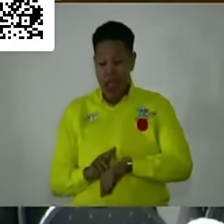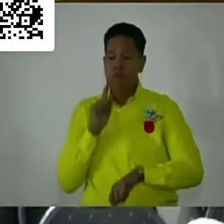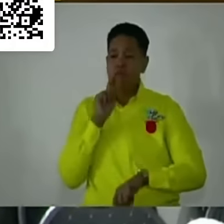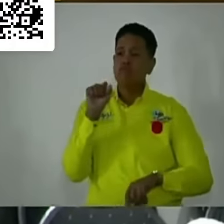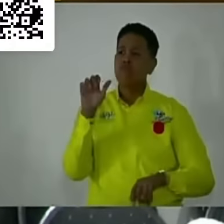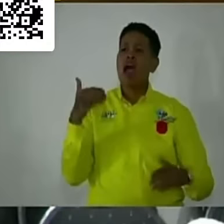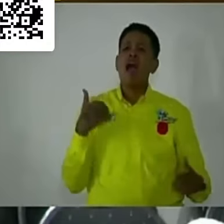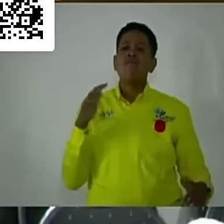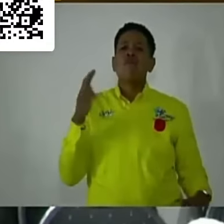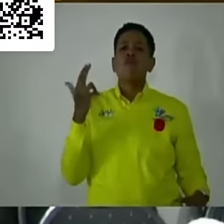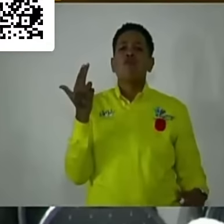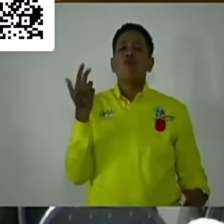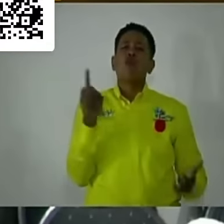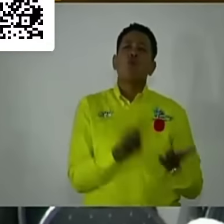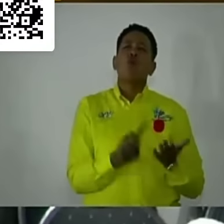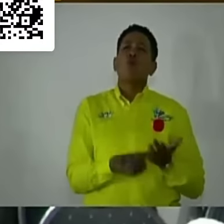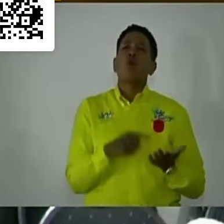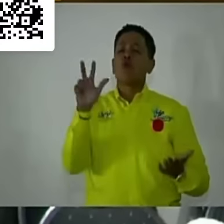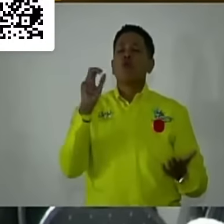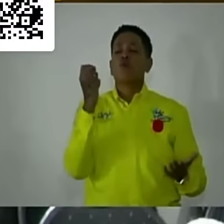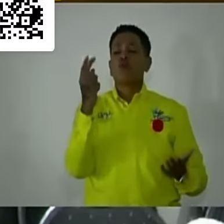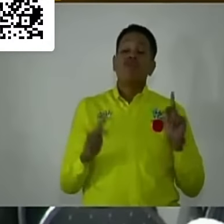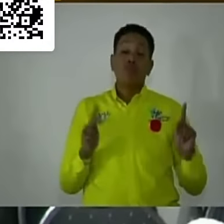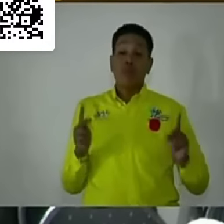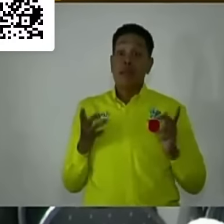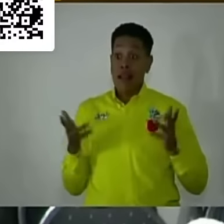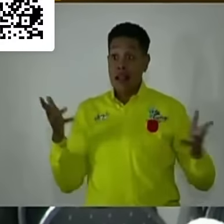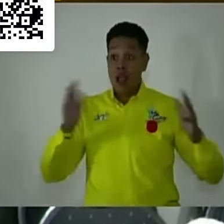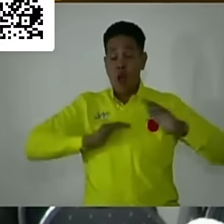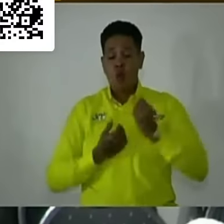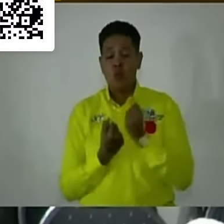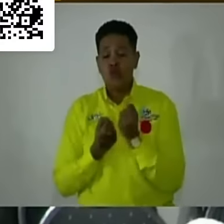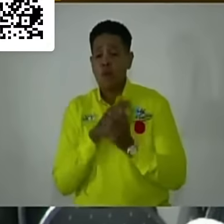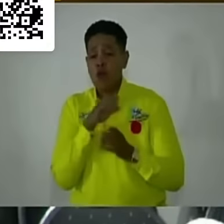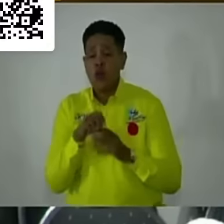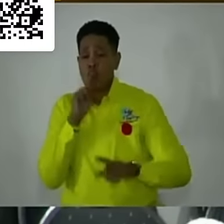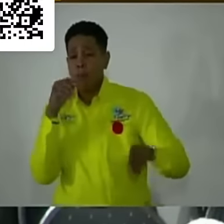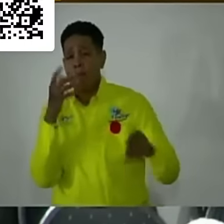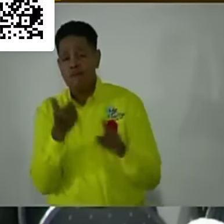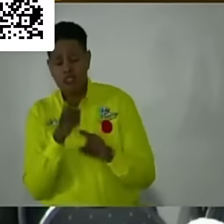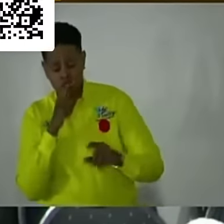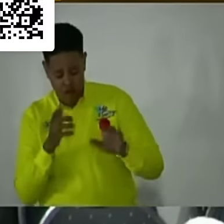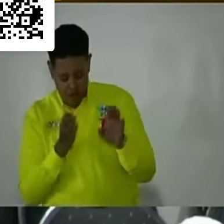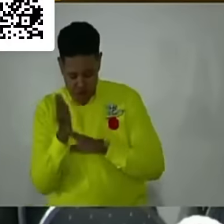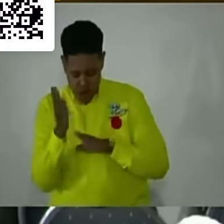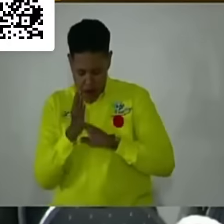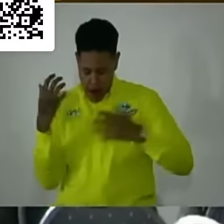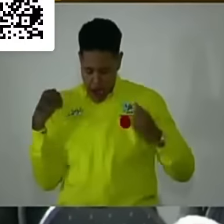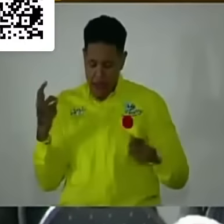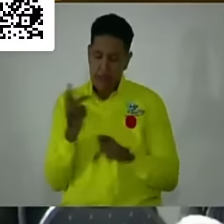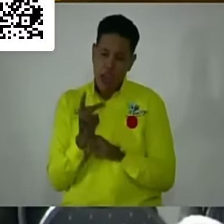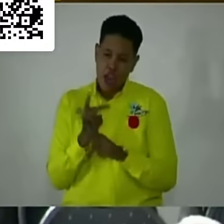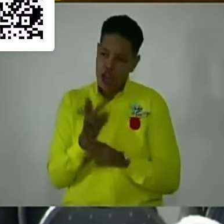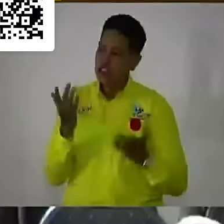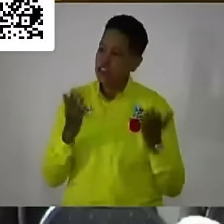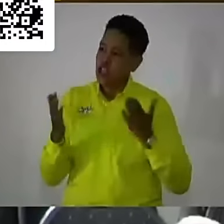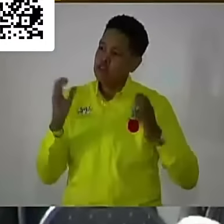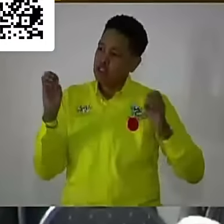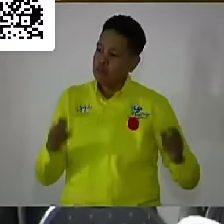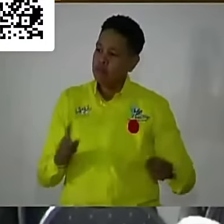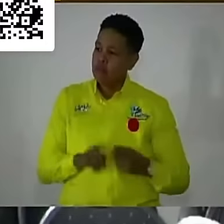some 1,320 persons. Our support includes the provision of primary healthcare